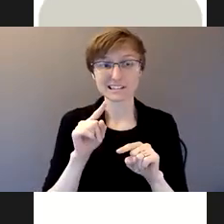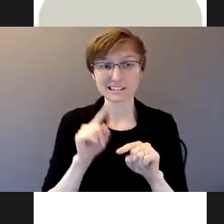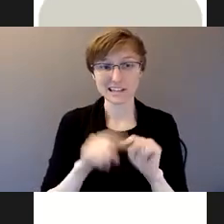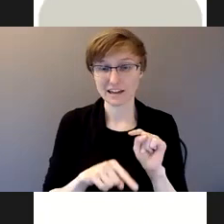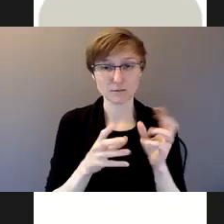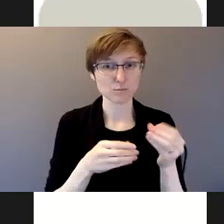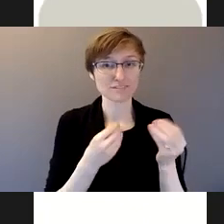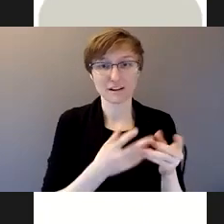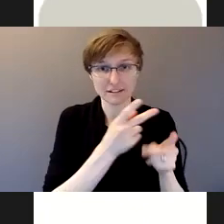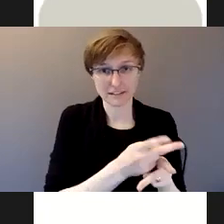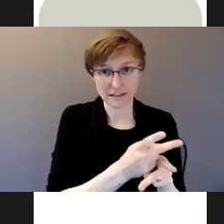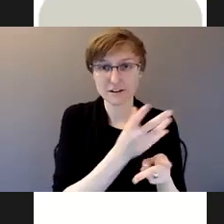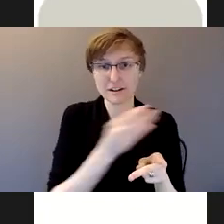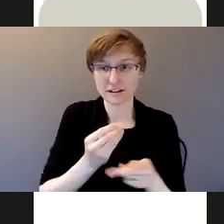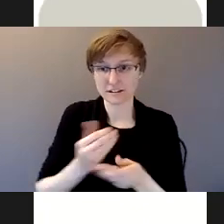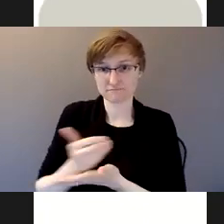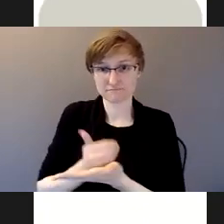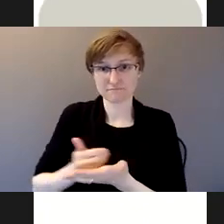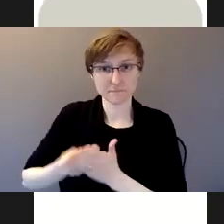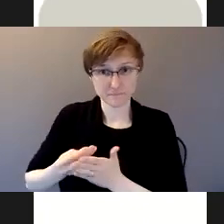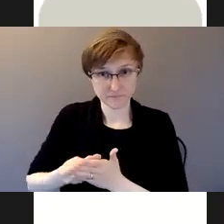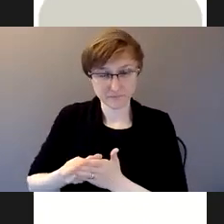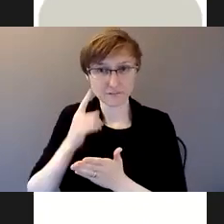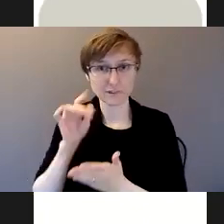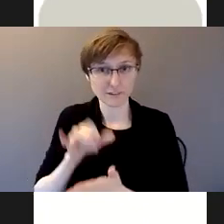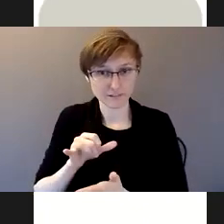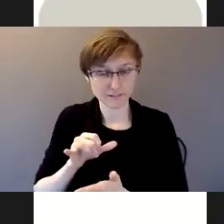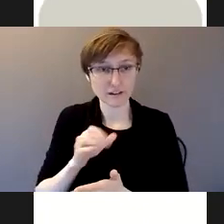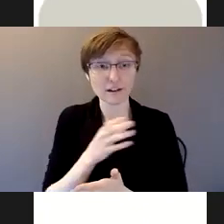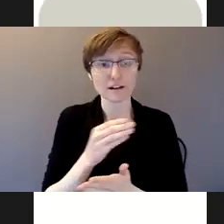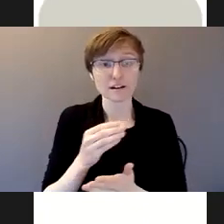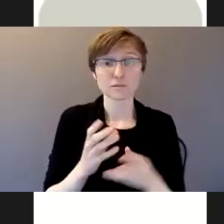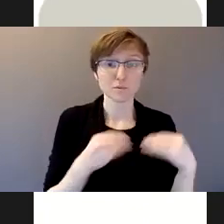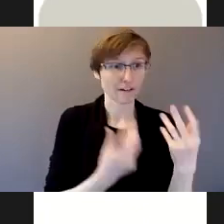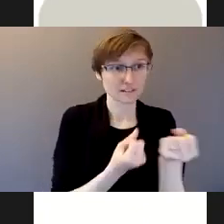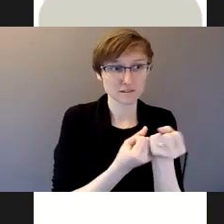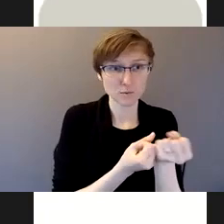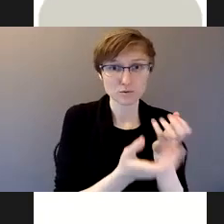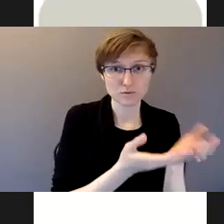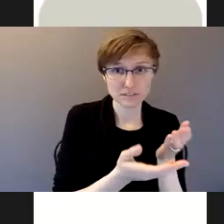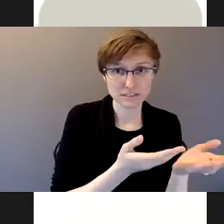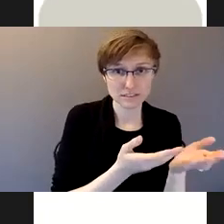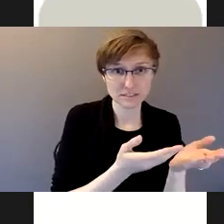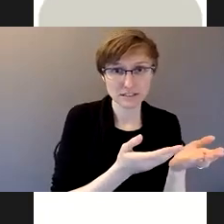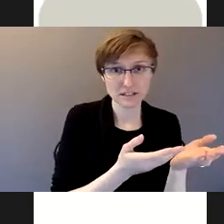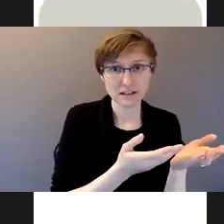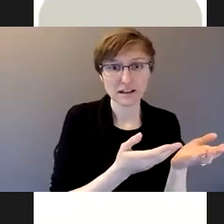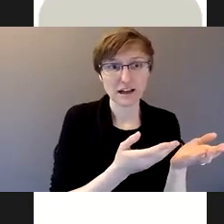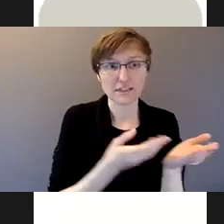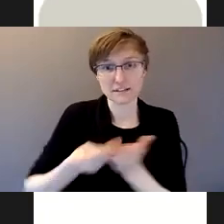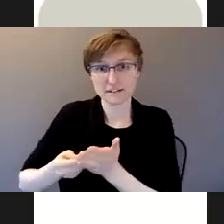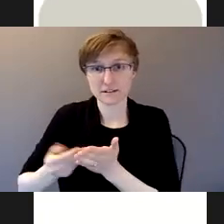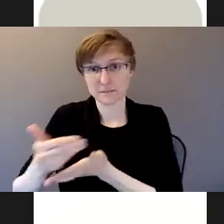provide residential, social training, or support services for money to the person who gave them the power of attorney. So something to keep in